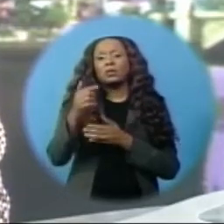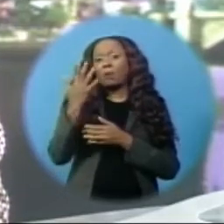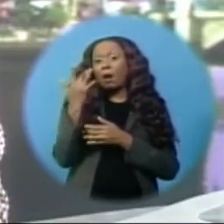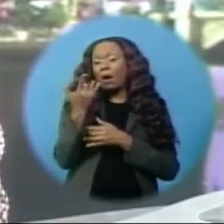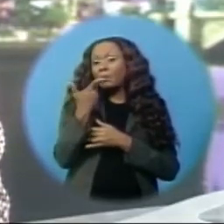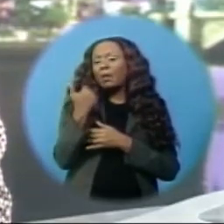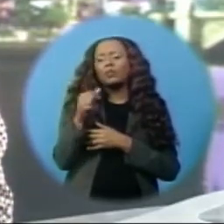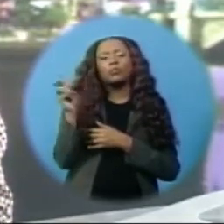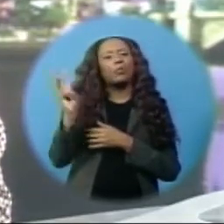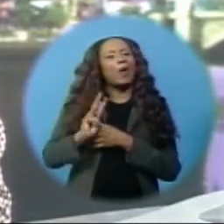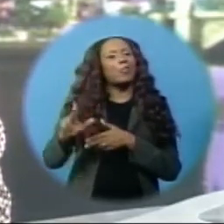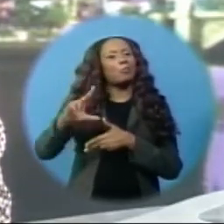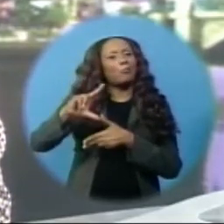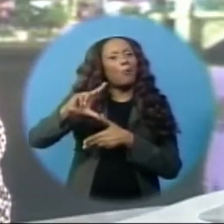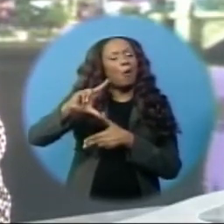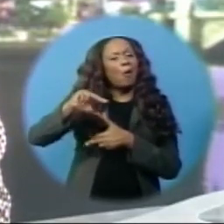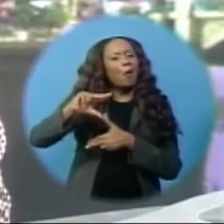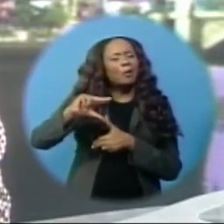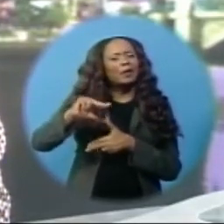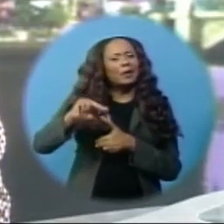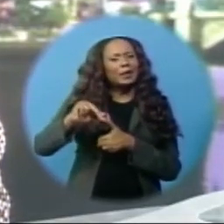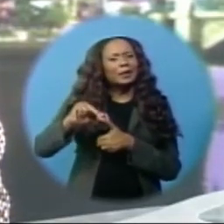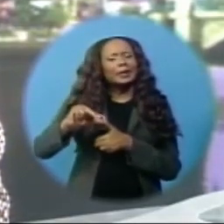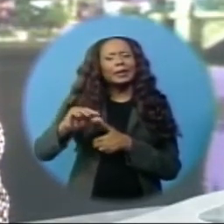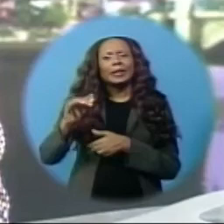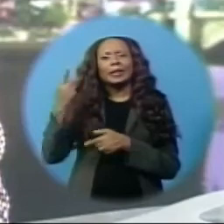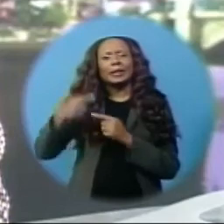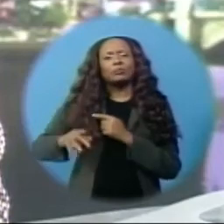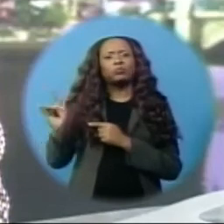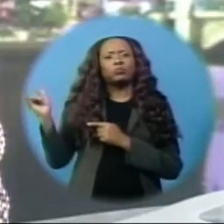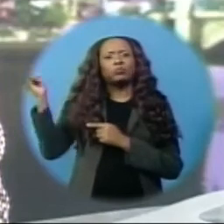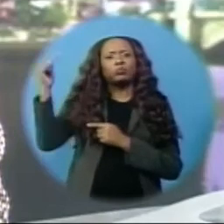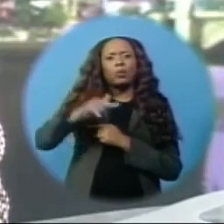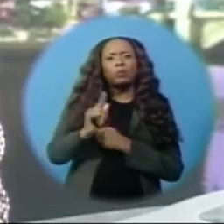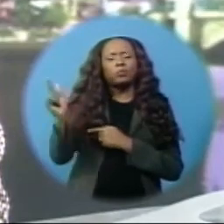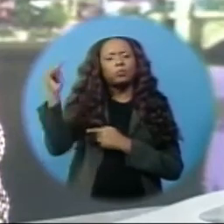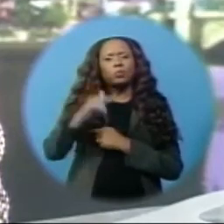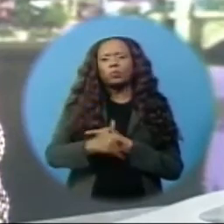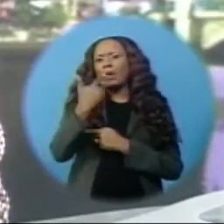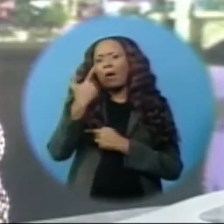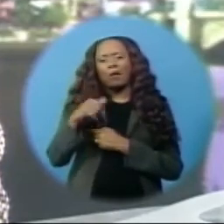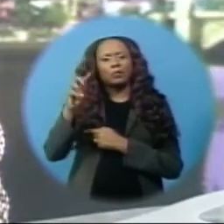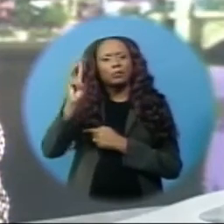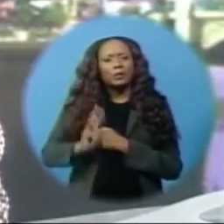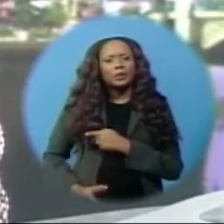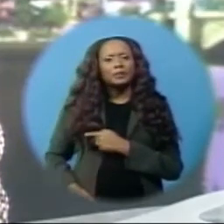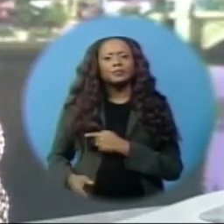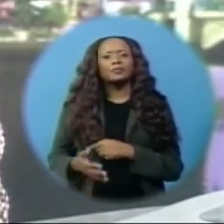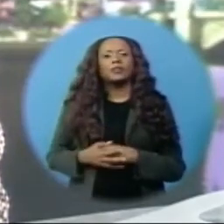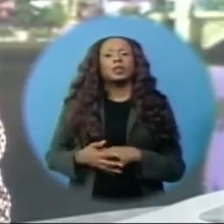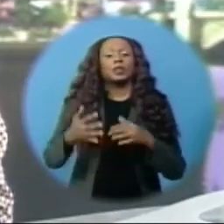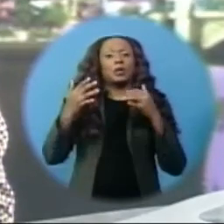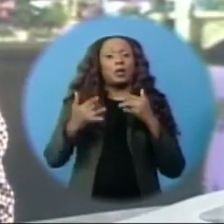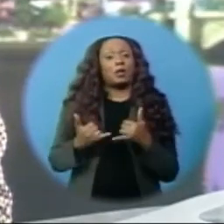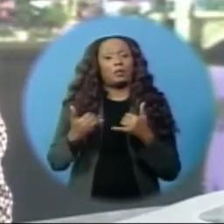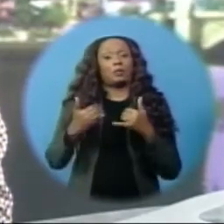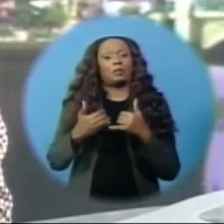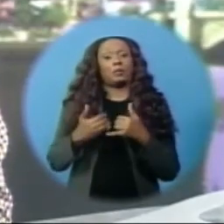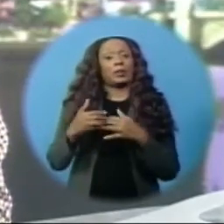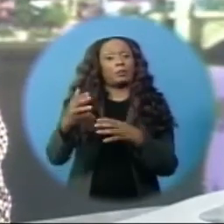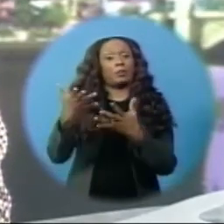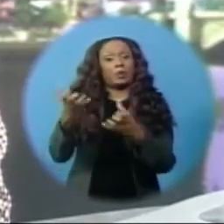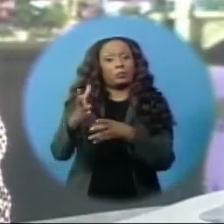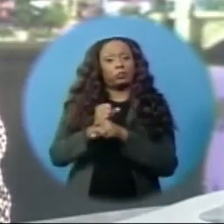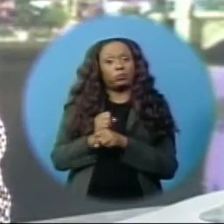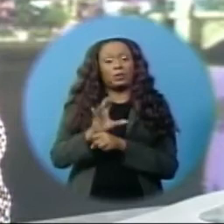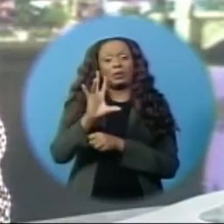hurricane season. And to help the carrier cope, shareholder governments have secured a $7 million loan. Prime Minister